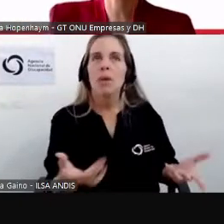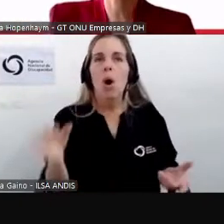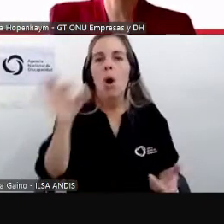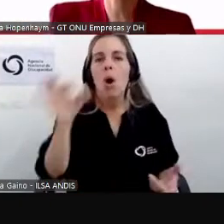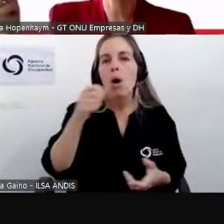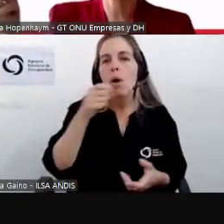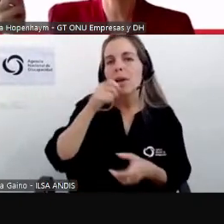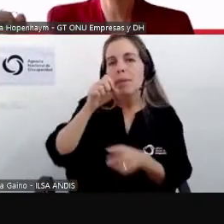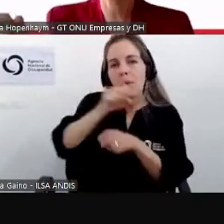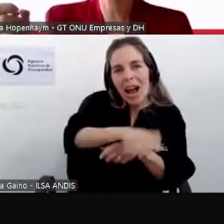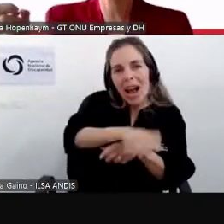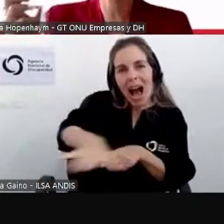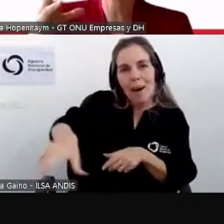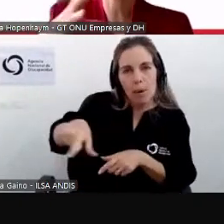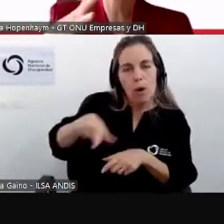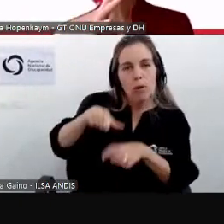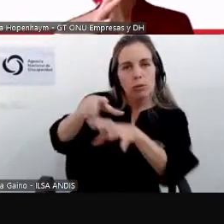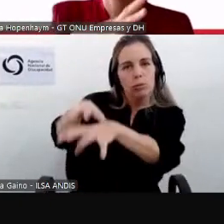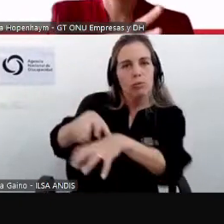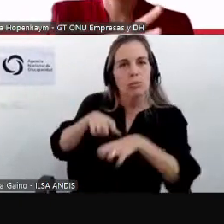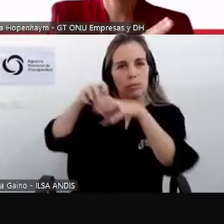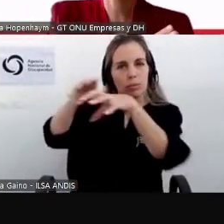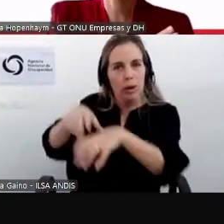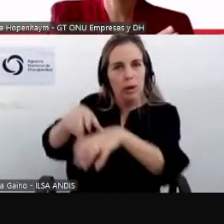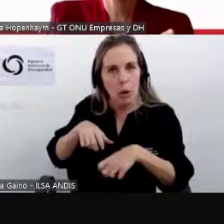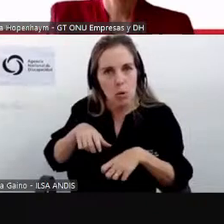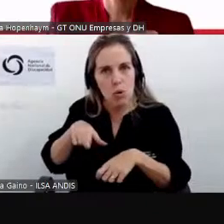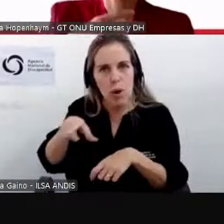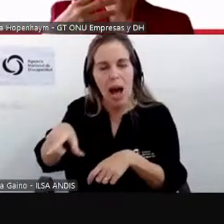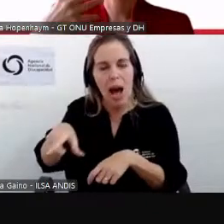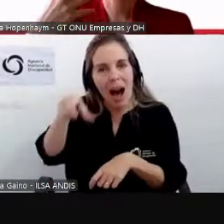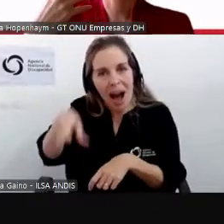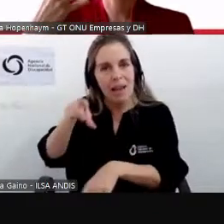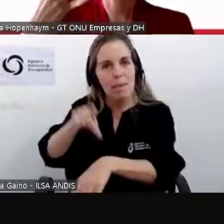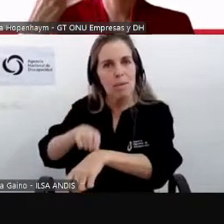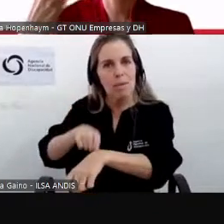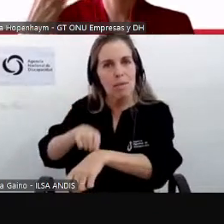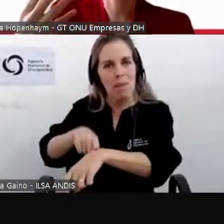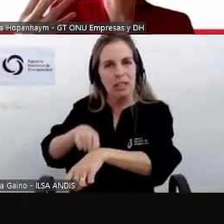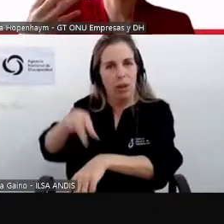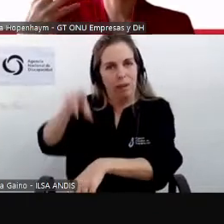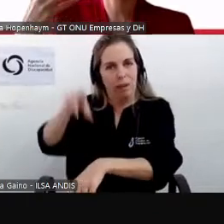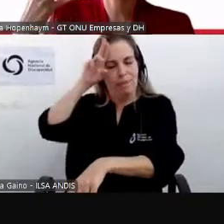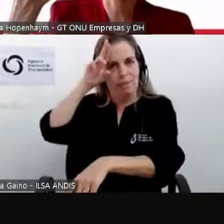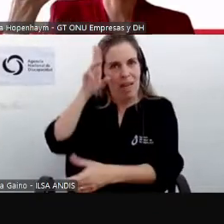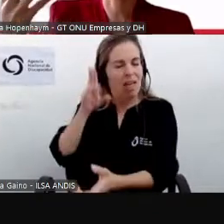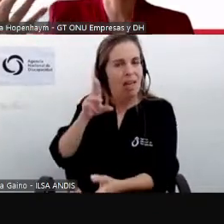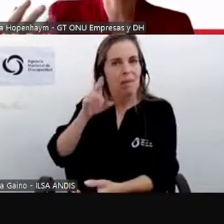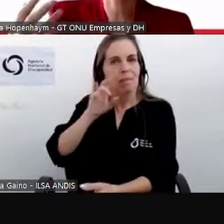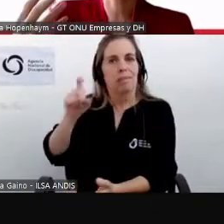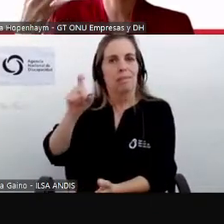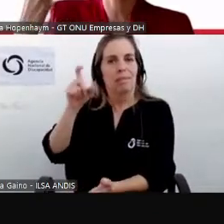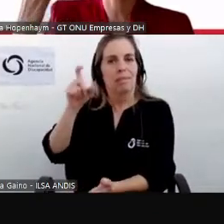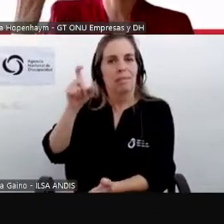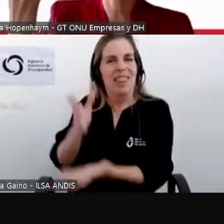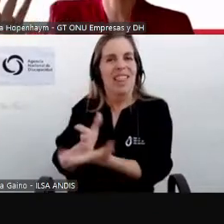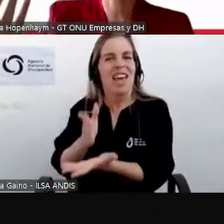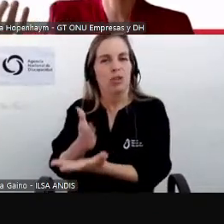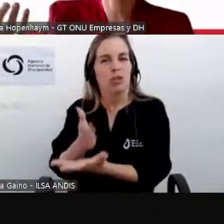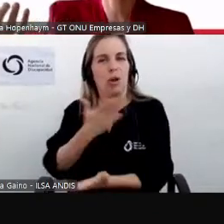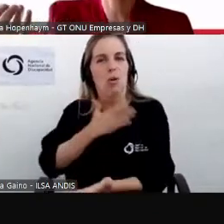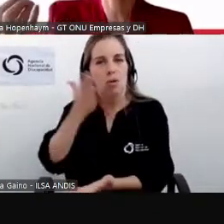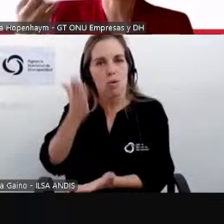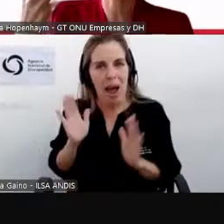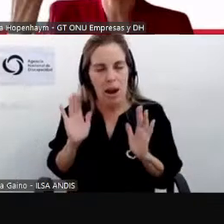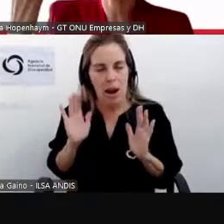deploy the most adequate mitigation and remediation measures. We create indicators to measure the efficacy of those measures and to determine whether these measures effectively worked. And we need to create mechanisms